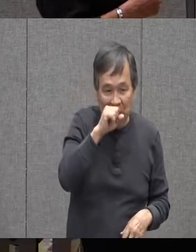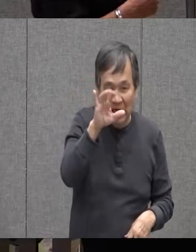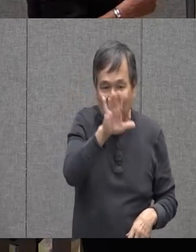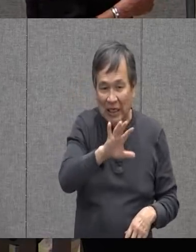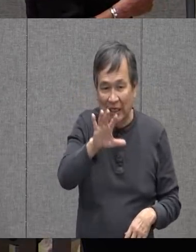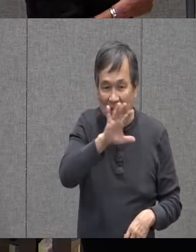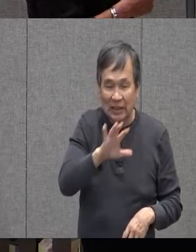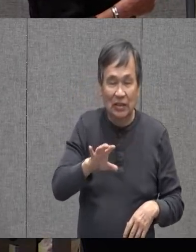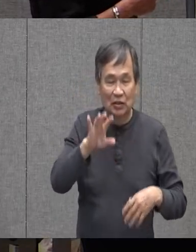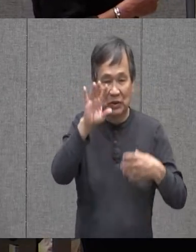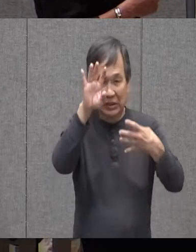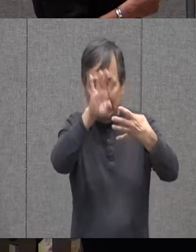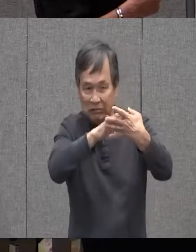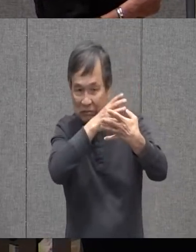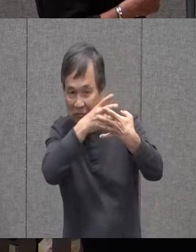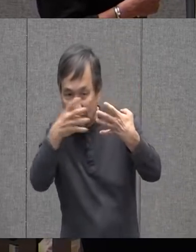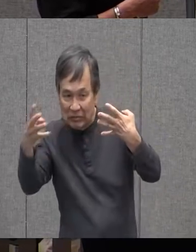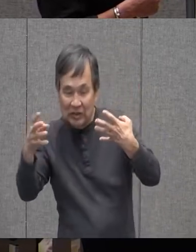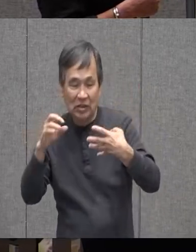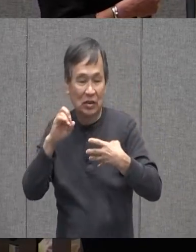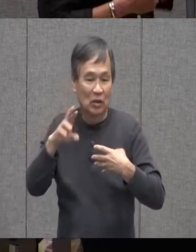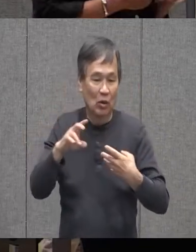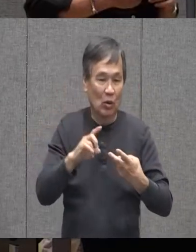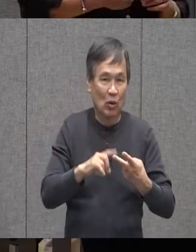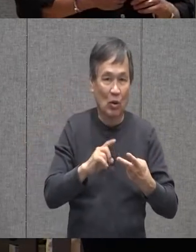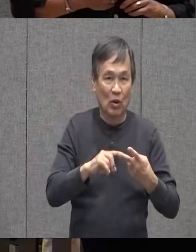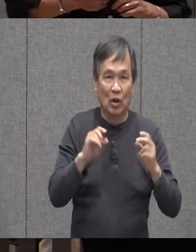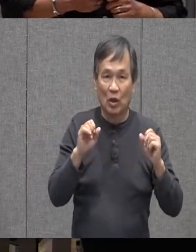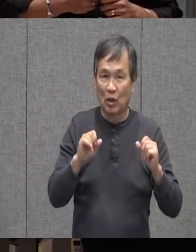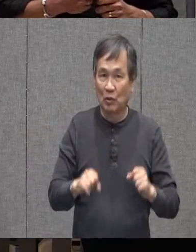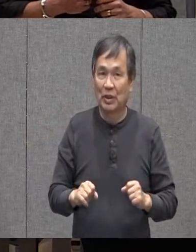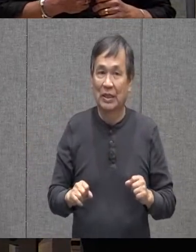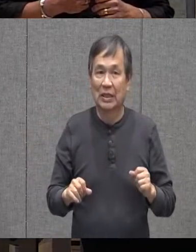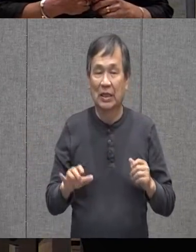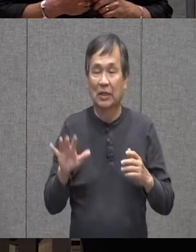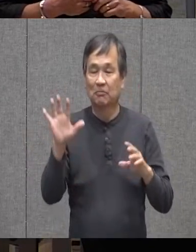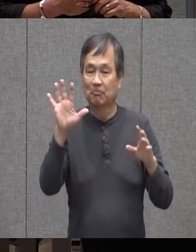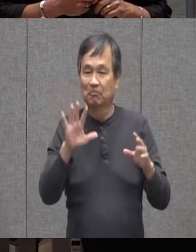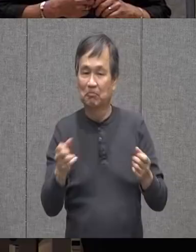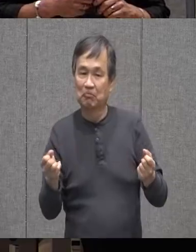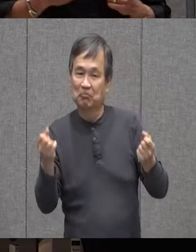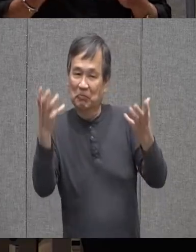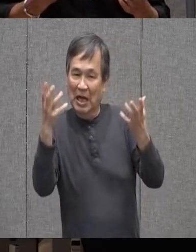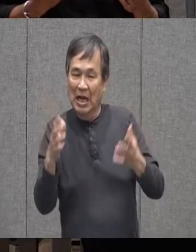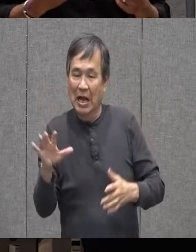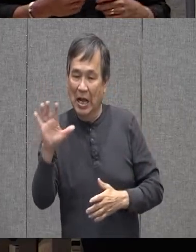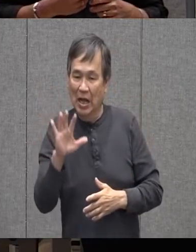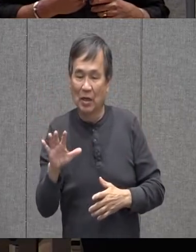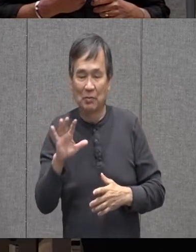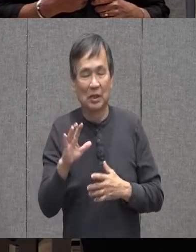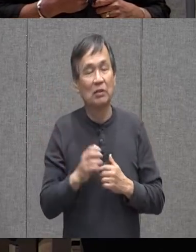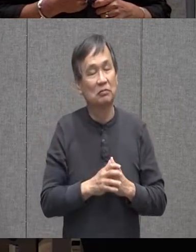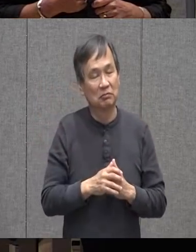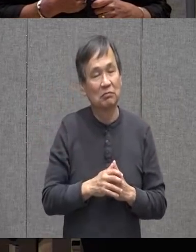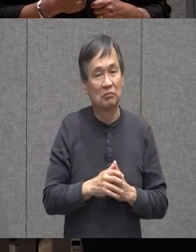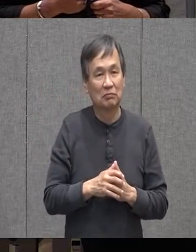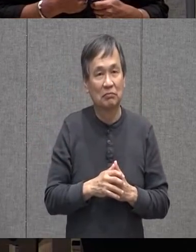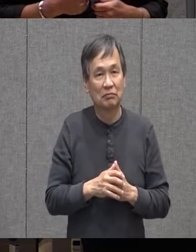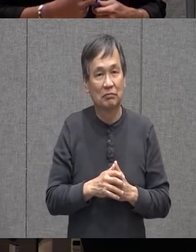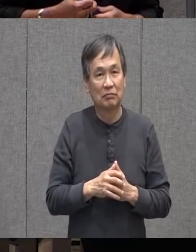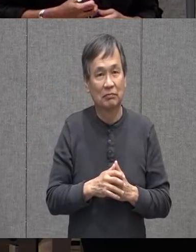are arranged, like lanes of cars, and that can help us to think about how many there